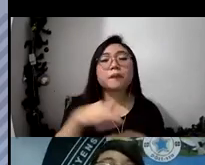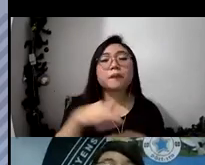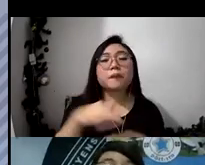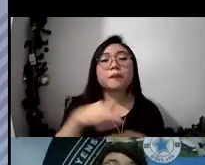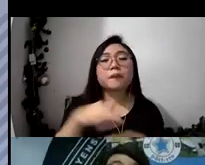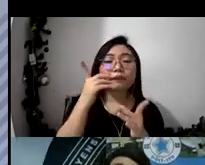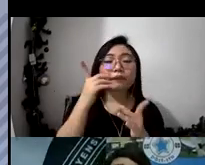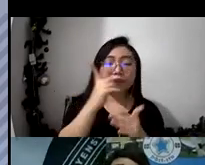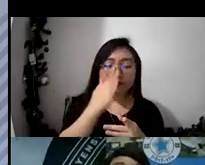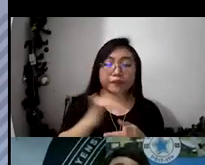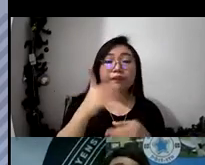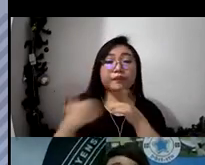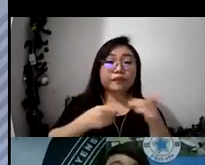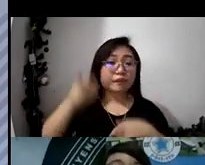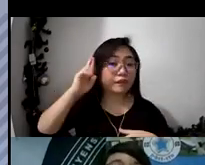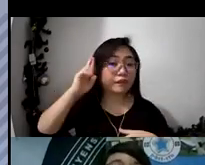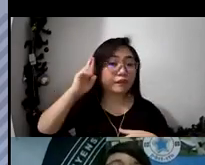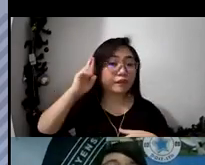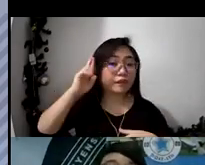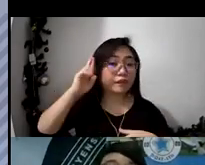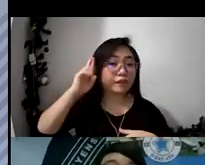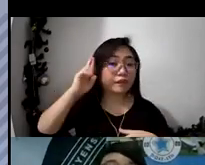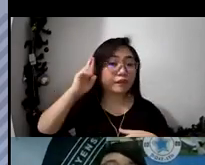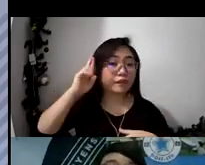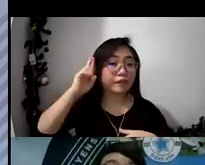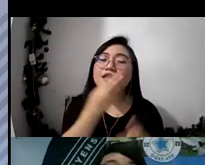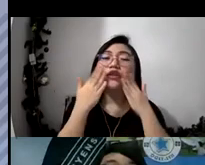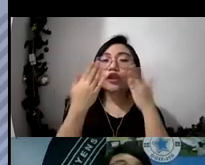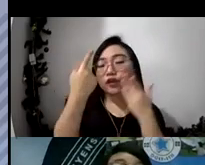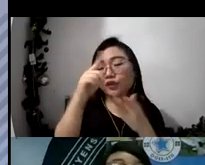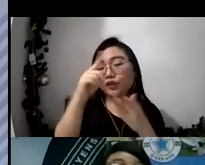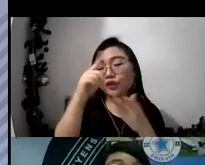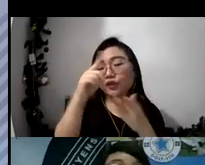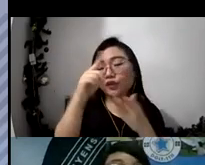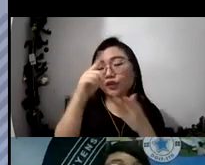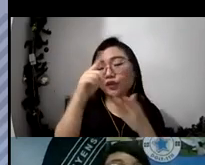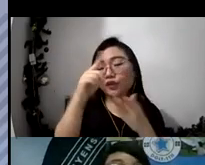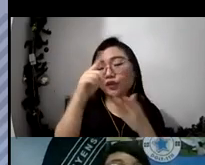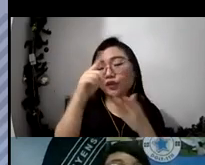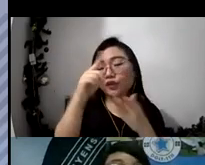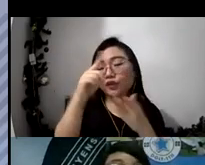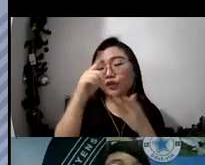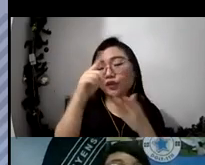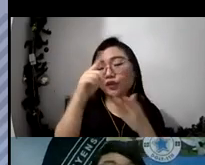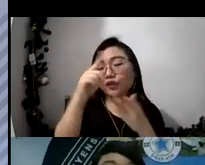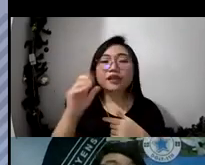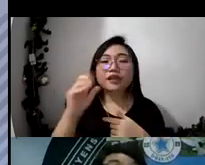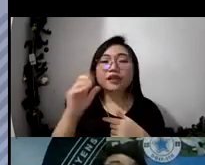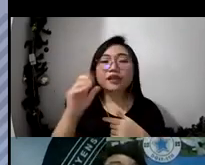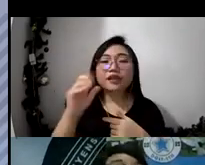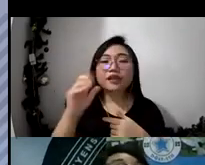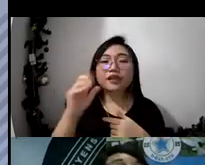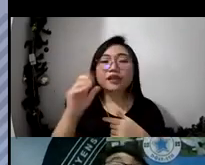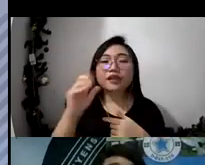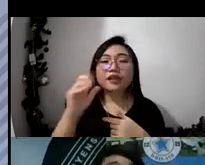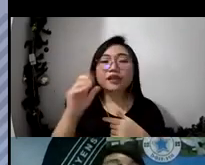Ma'am Maricel, thank you very much for sharing your expertise in using Google Collaborative Tools. And then also, we would